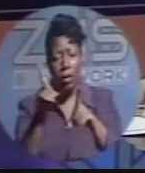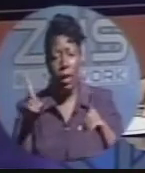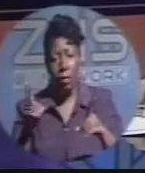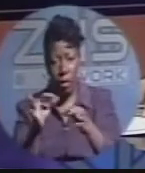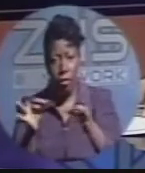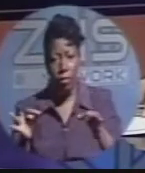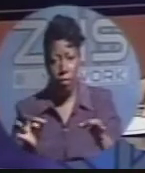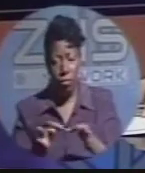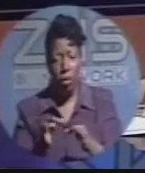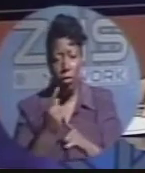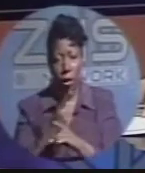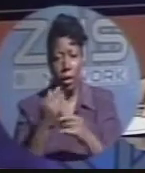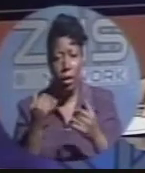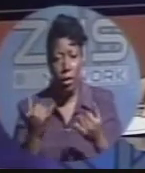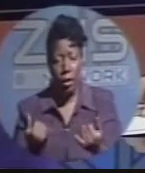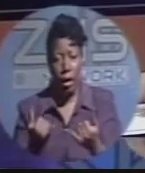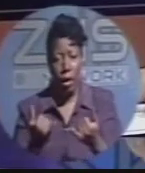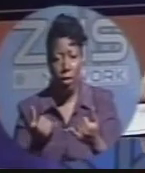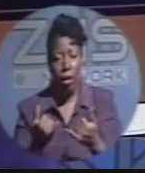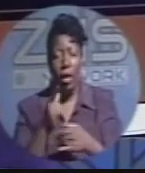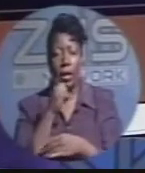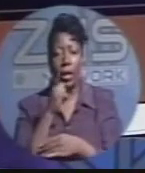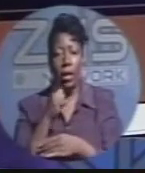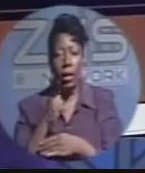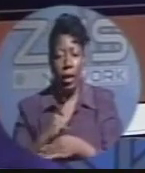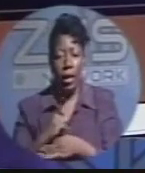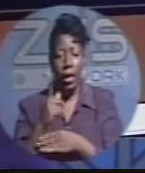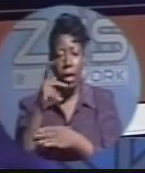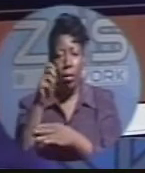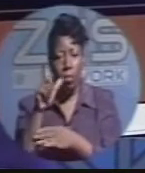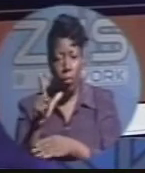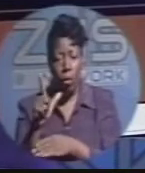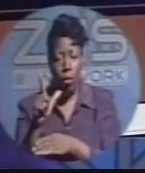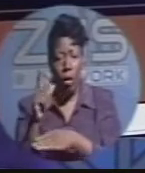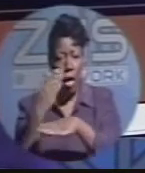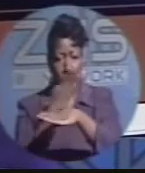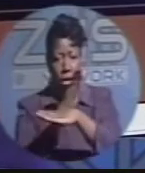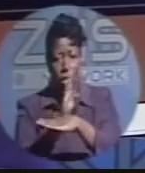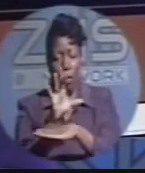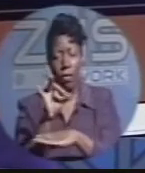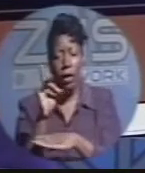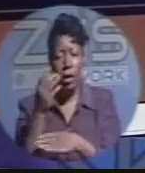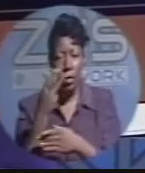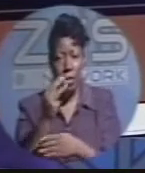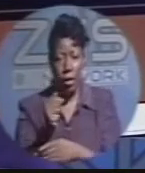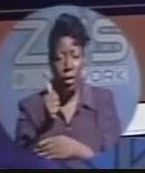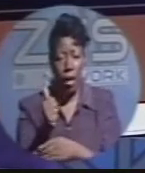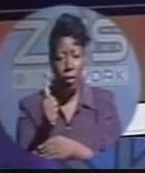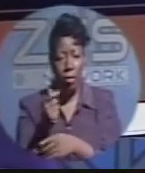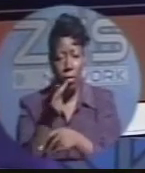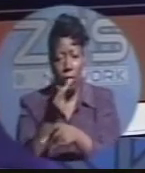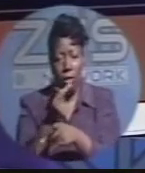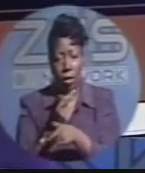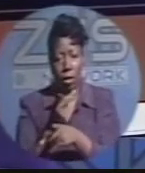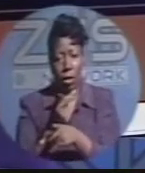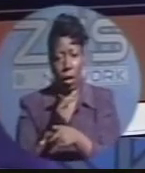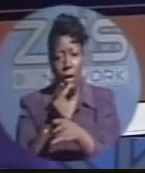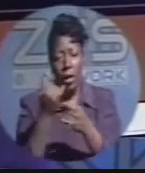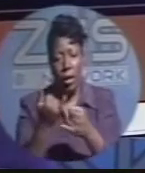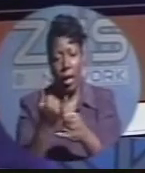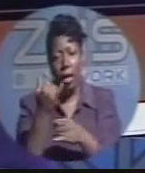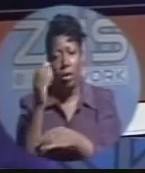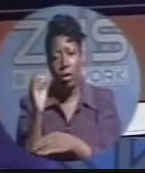The defending champs, the Proper Care Pool Lady Sharks and the Lady Hitman Sharks, find themselves on the life vest and holding on the ropes. They're down